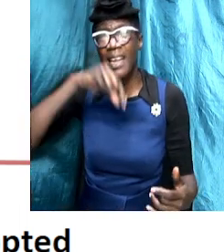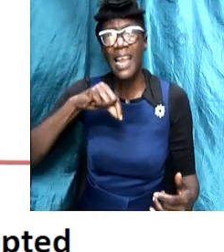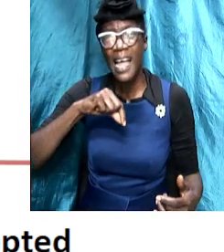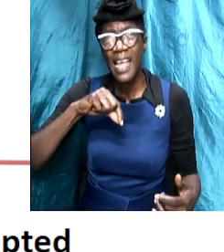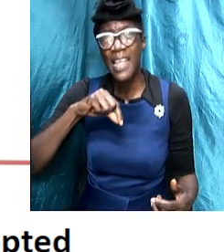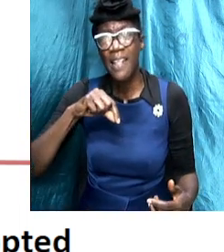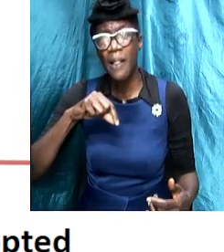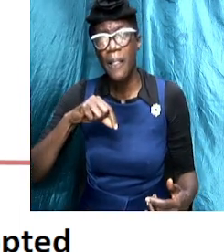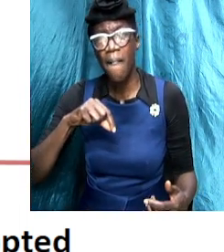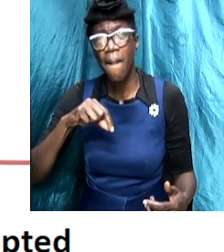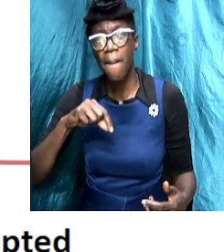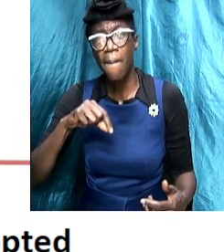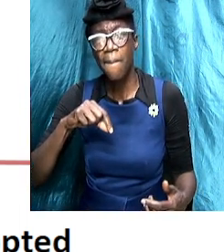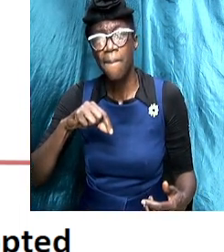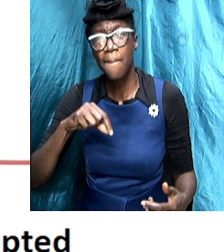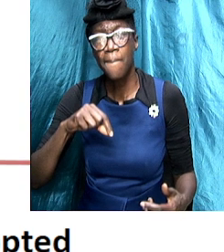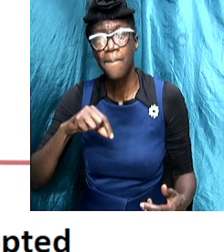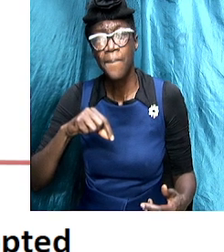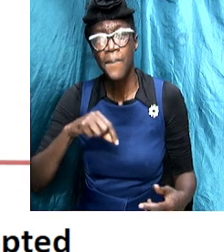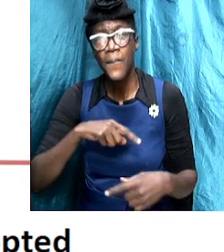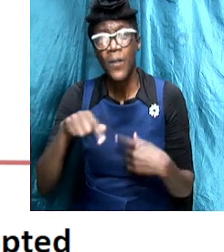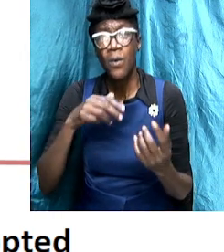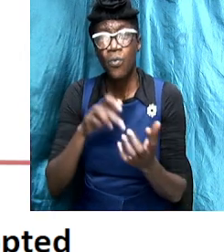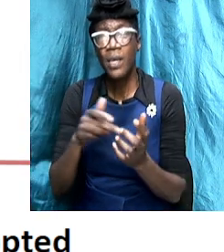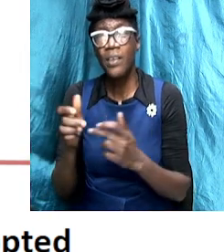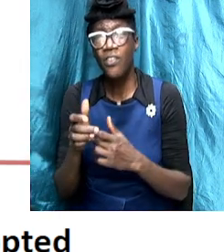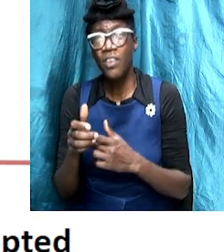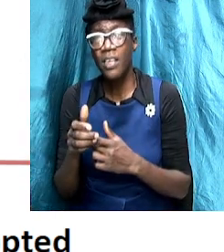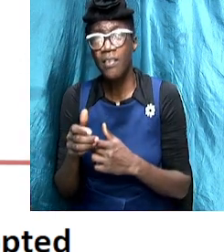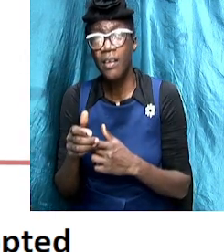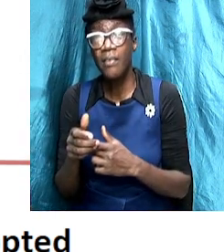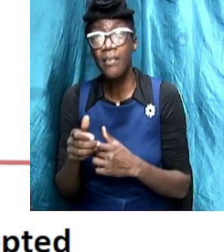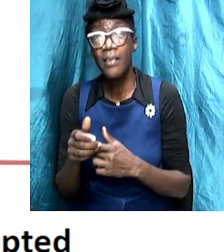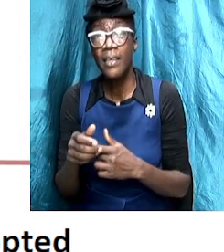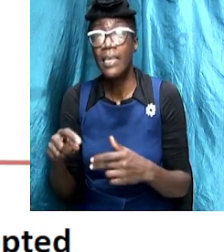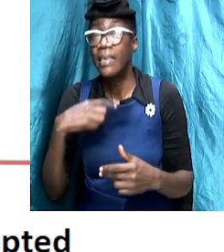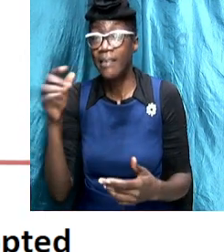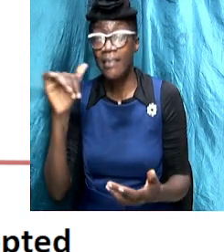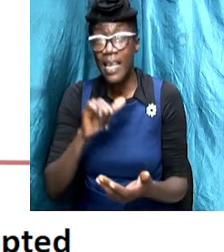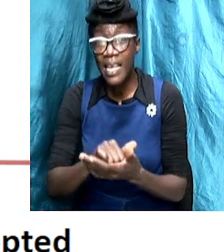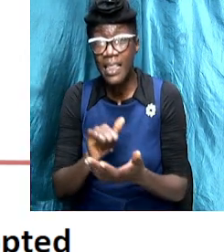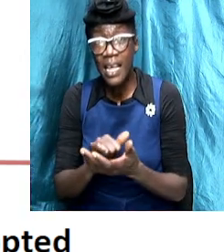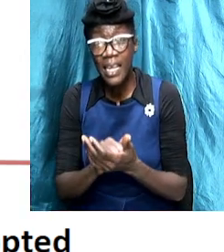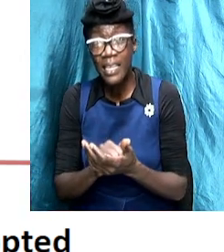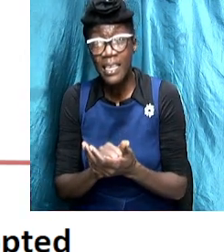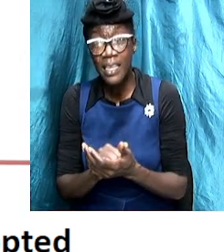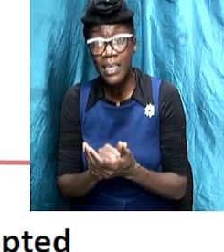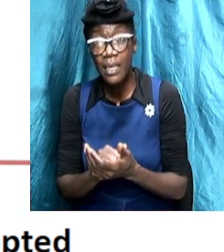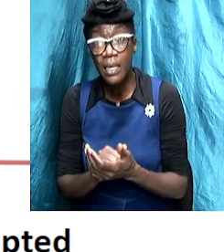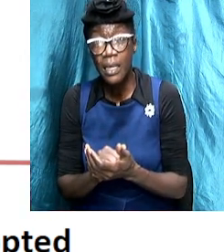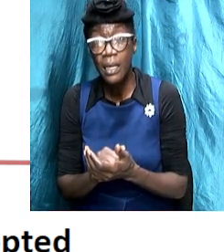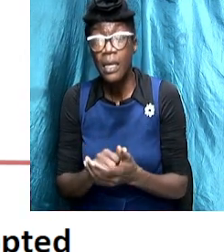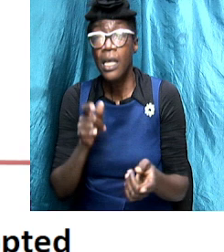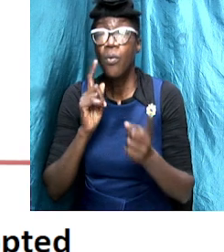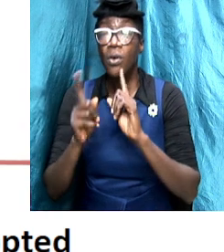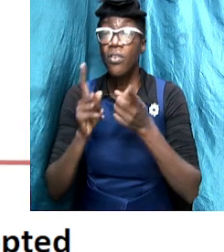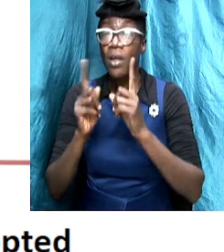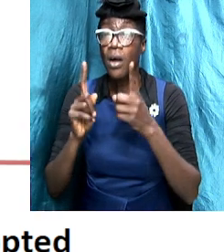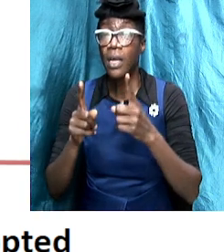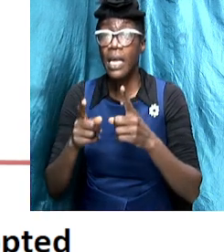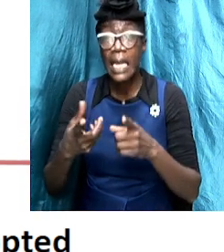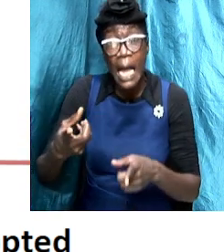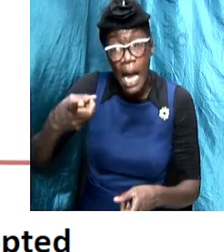something, brethren? When Jesus made that quote, he was quoting David in the